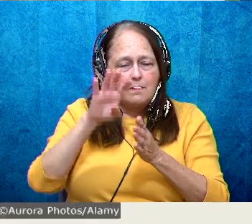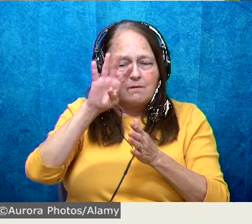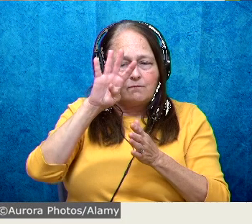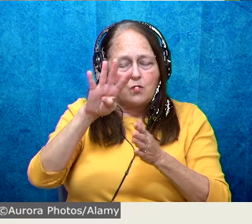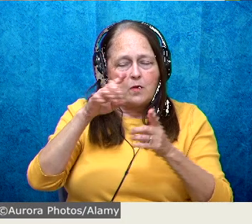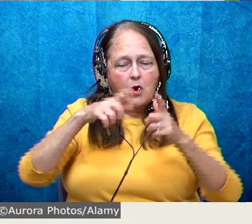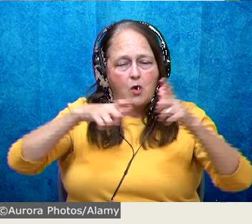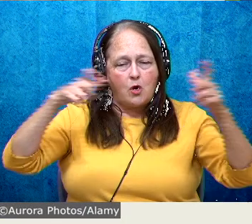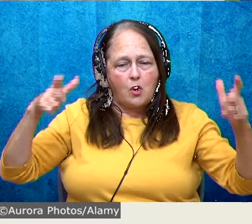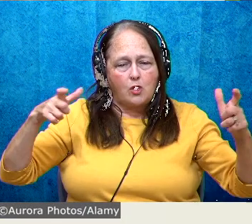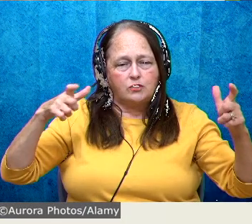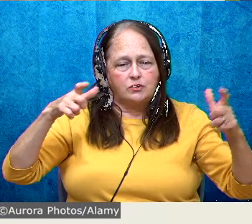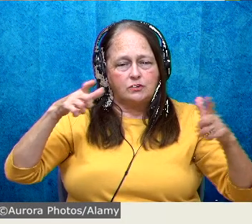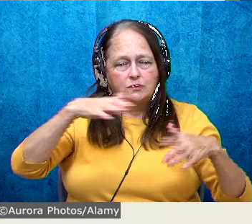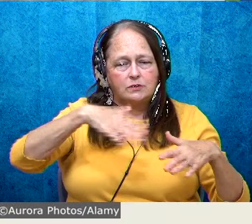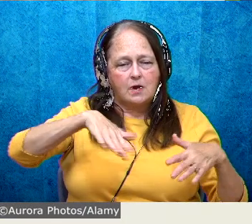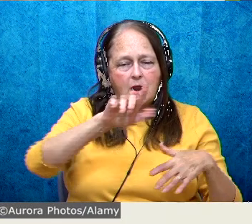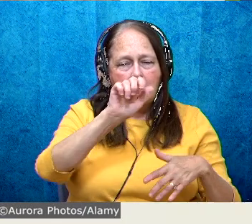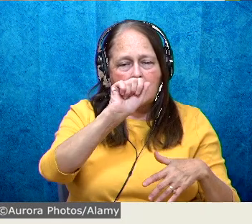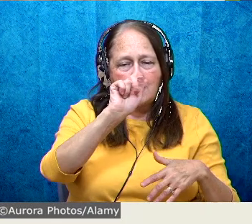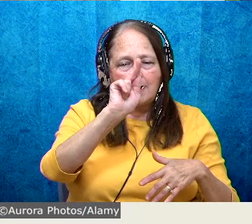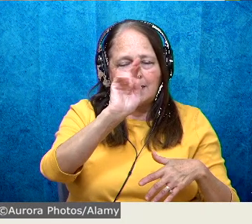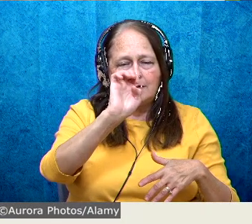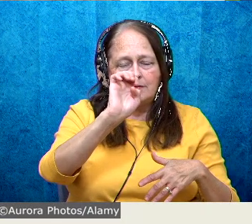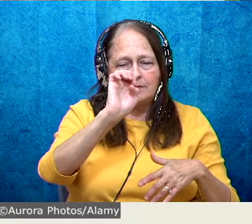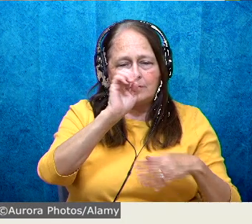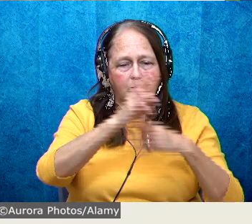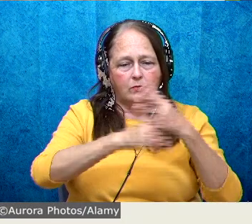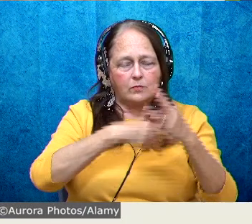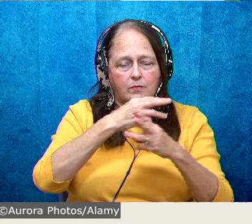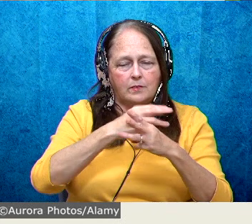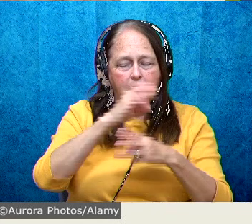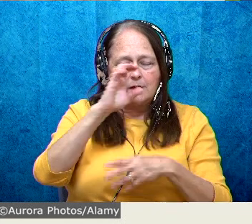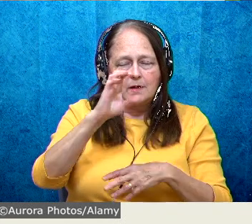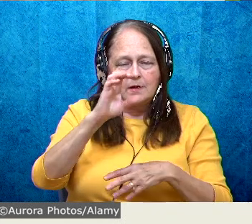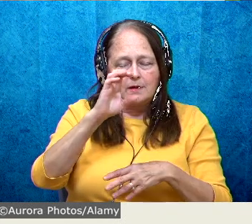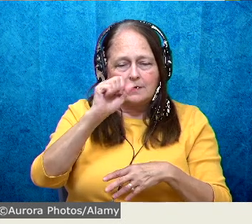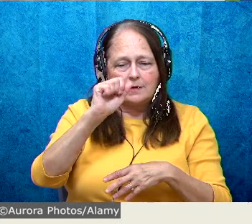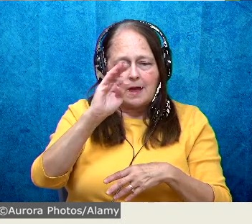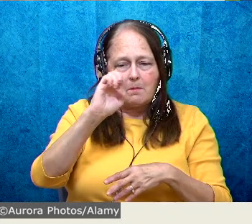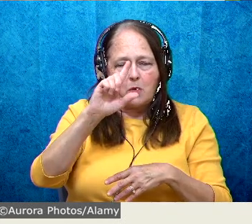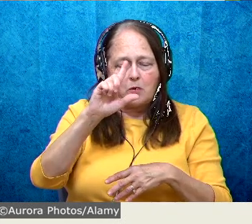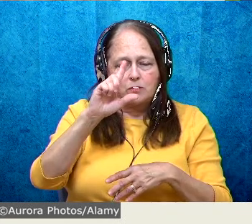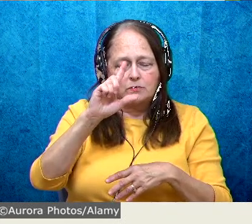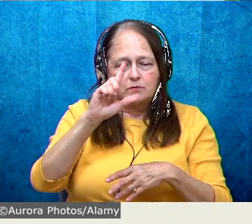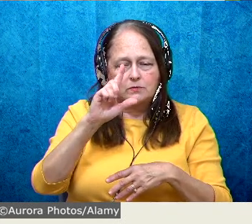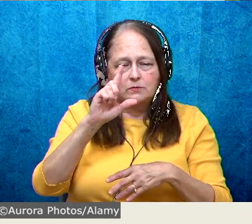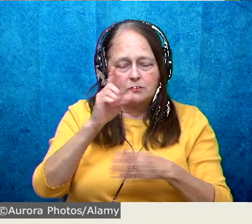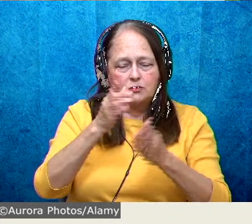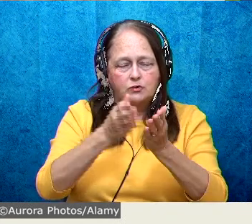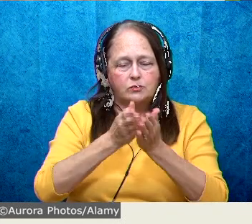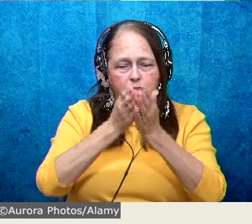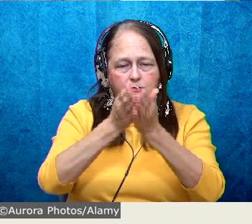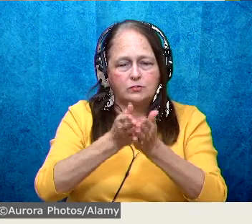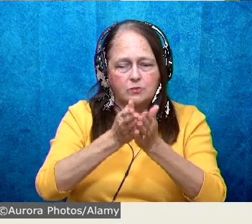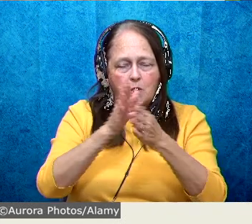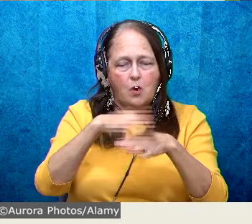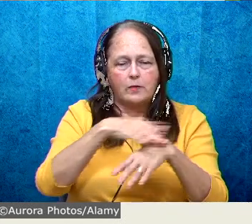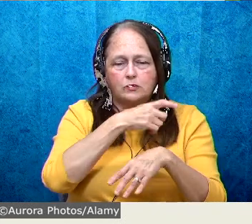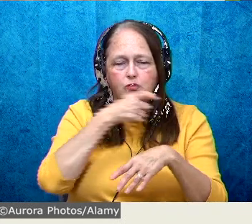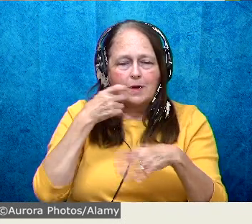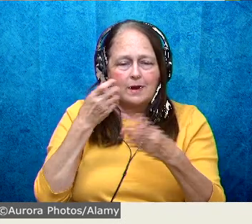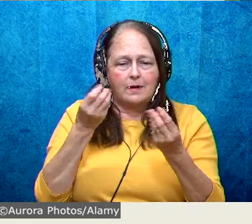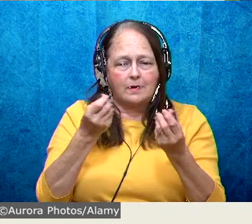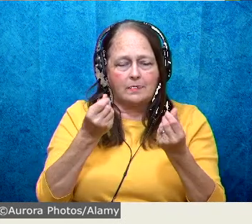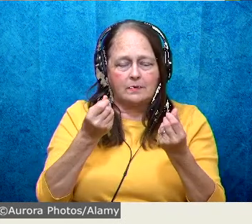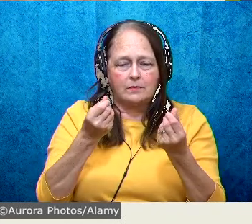world, now looks like this, with camels and ships or a boat that's sitting on dry land.